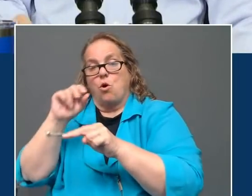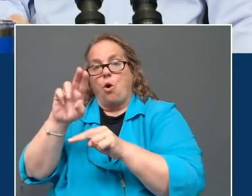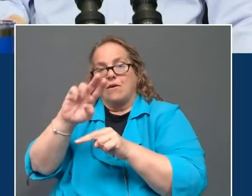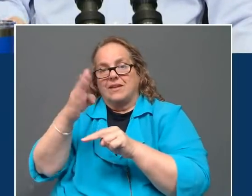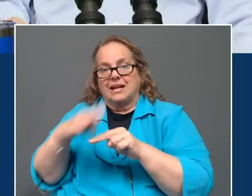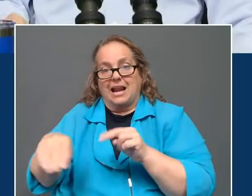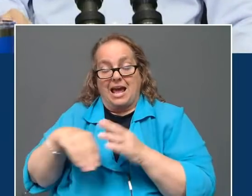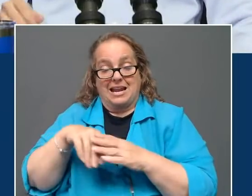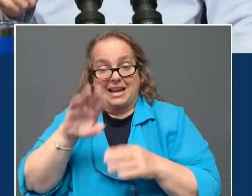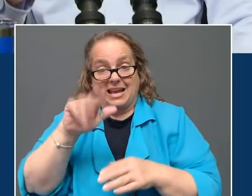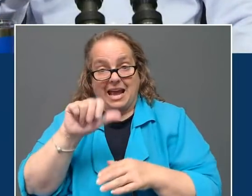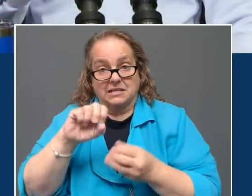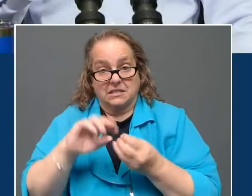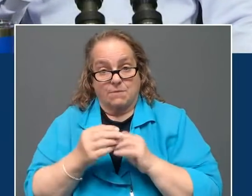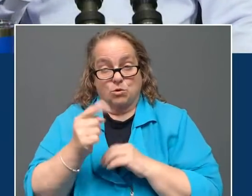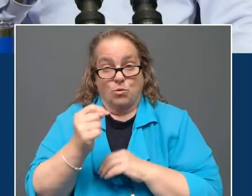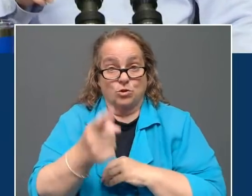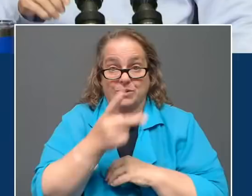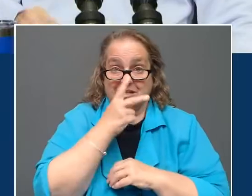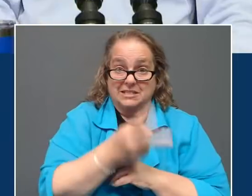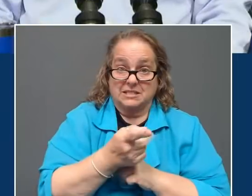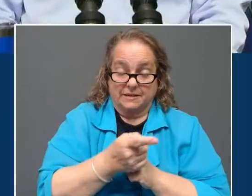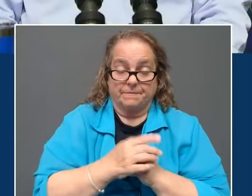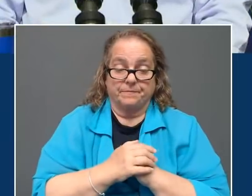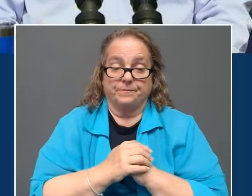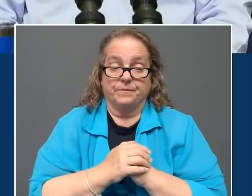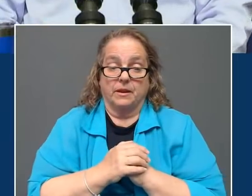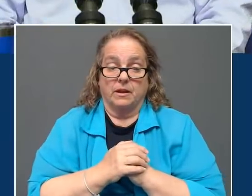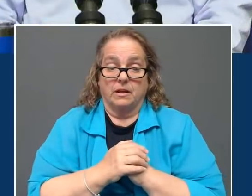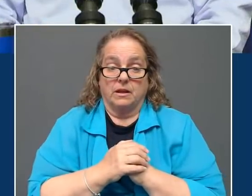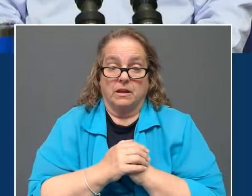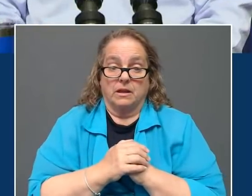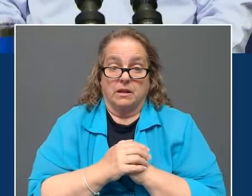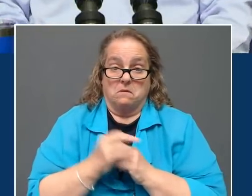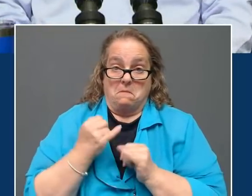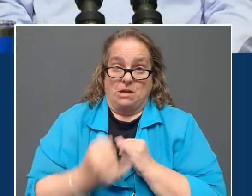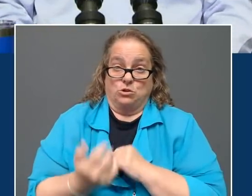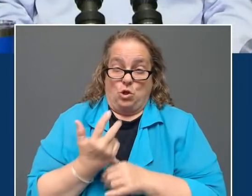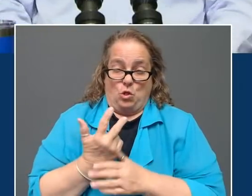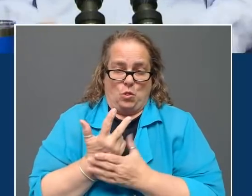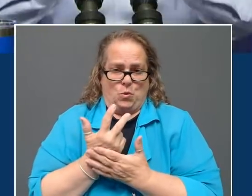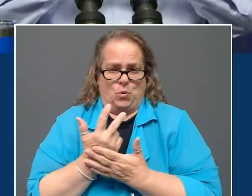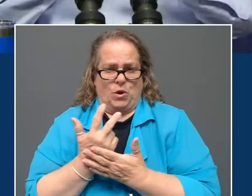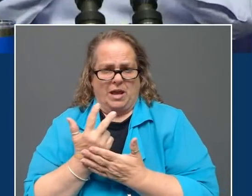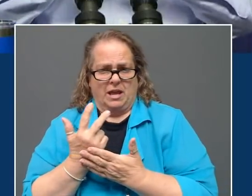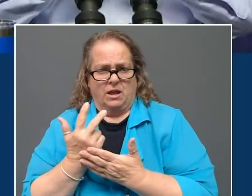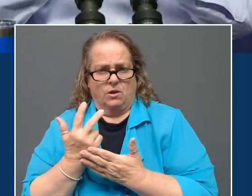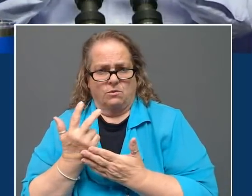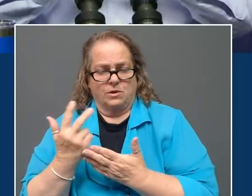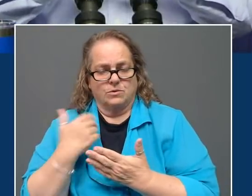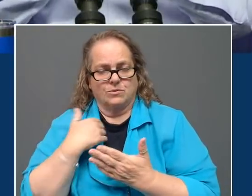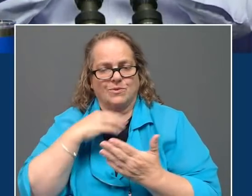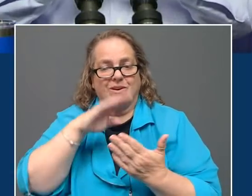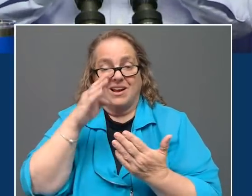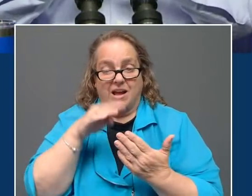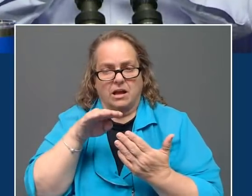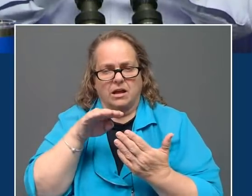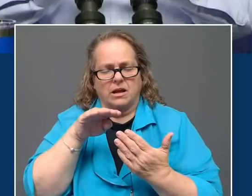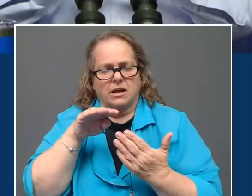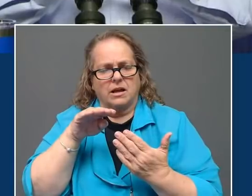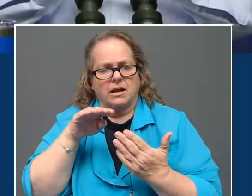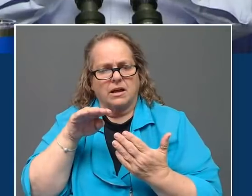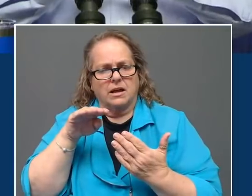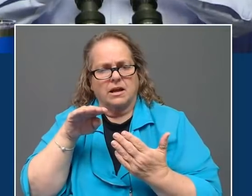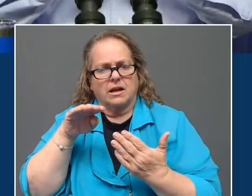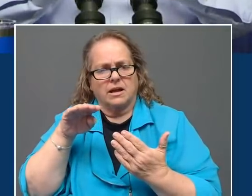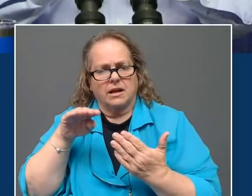numbers. And what you'll see is really for the past 3 weeks, we've been pretty much at the same general